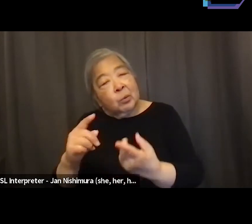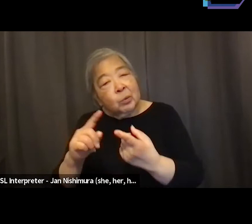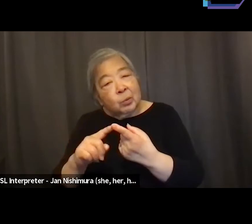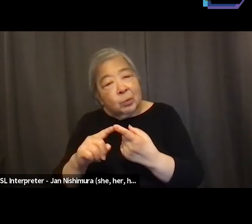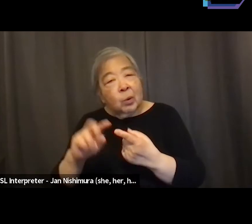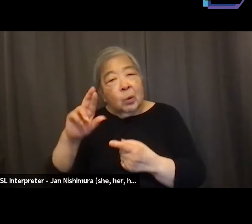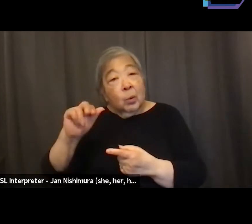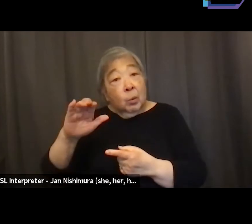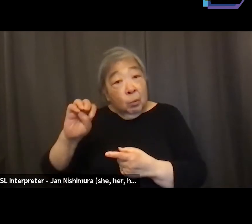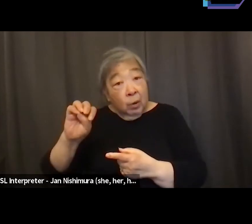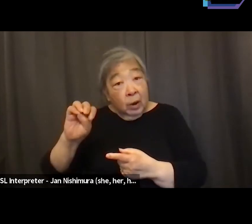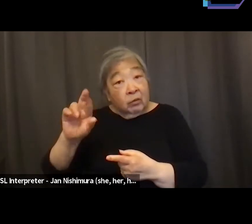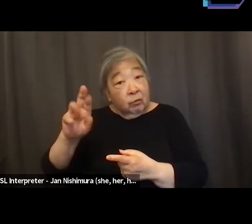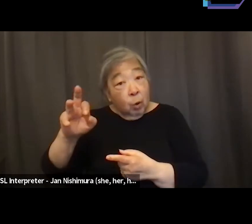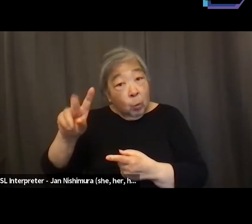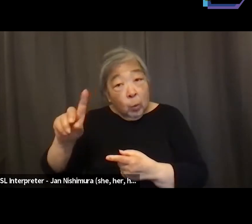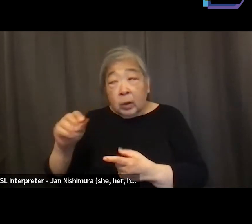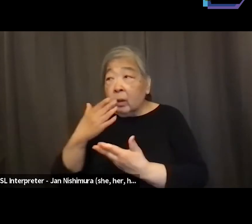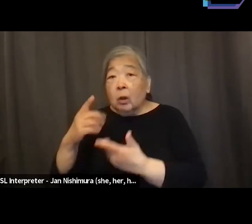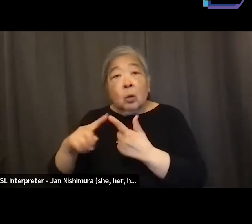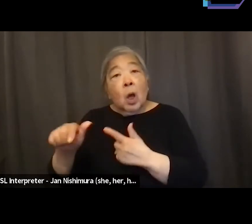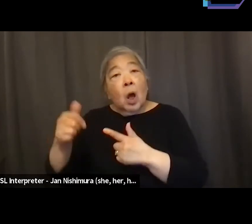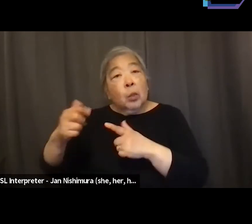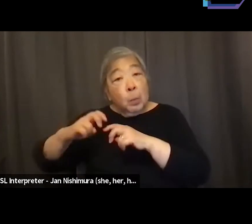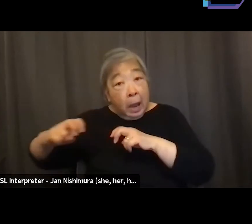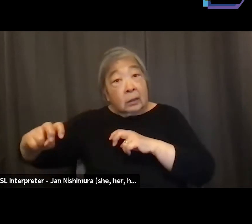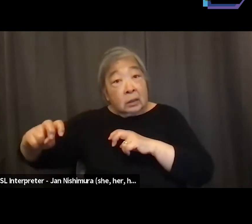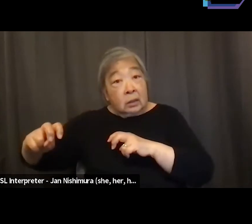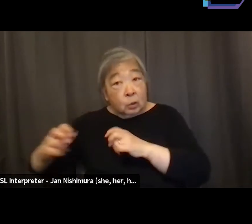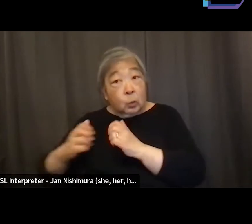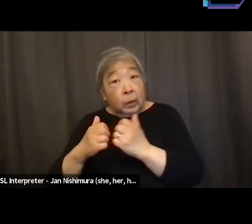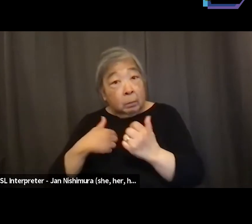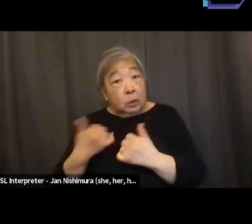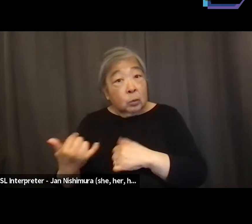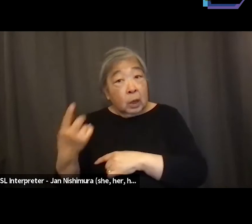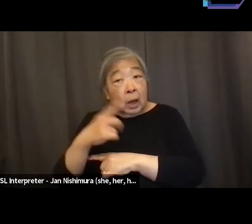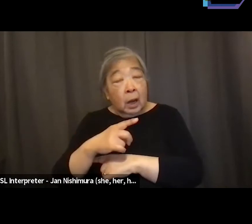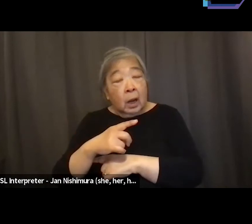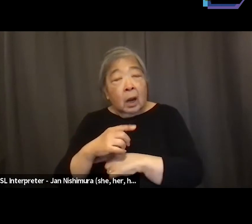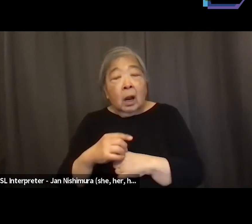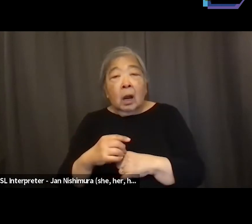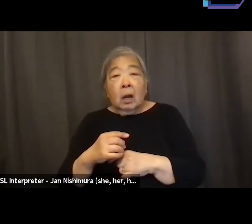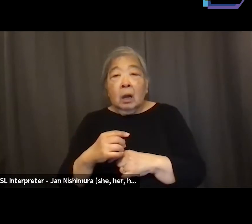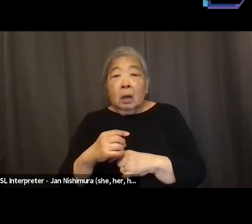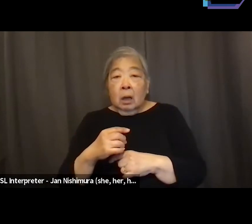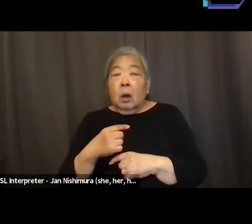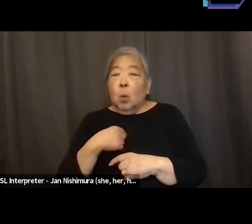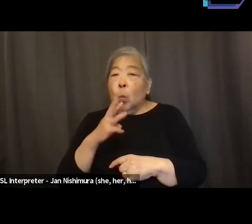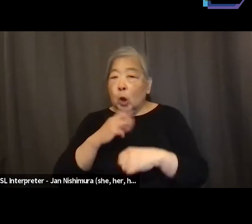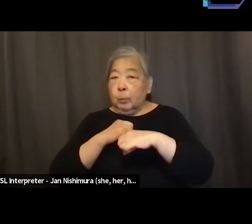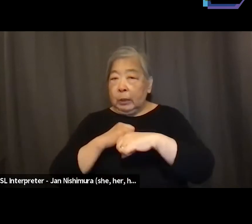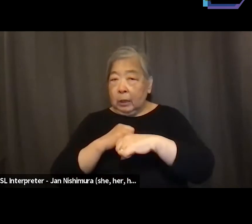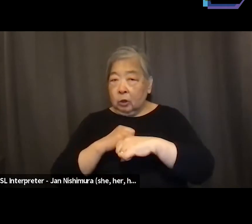Race Forward, as well as all of the other panelists who are here with me today. I am a water protector with the